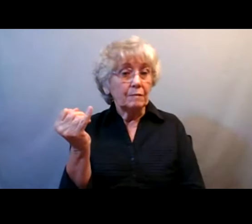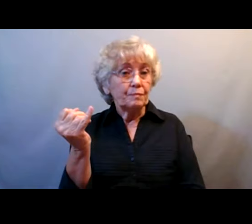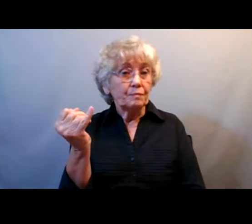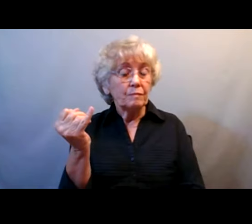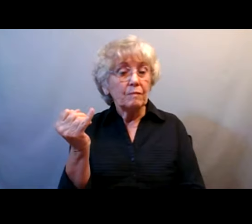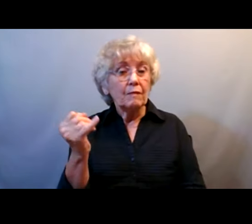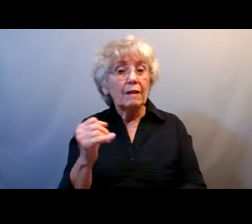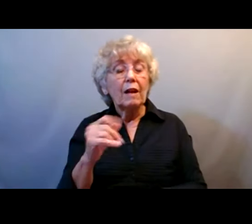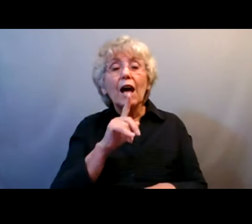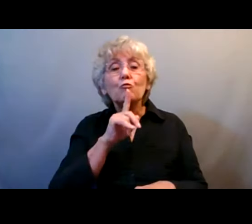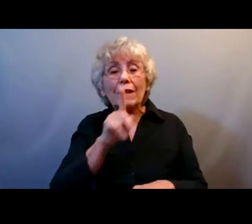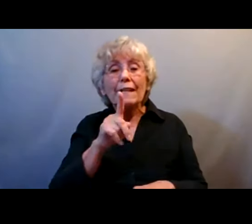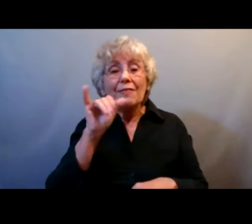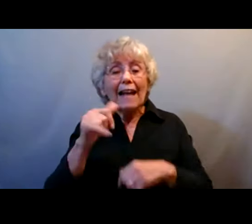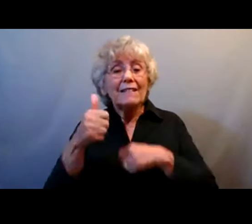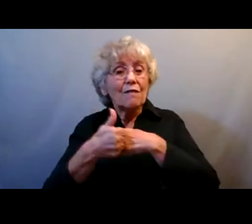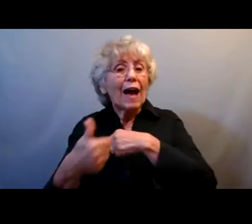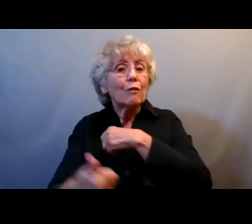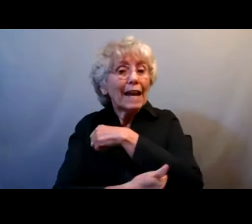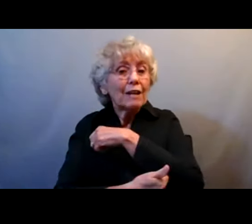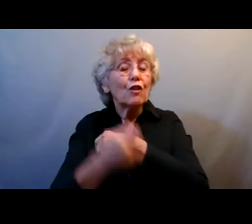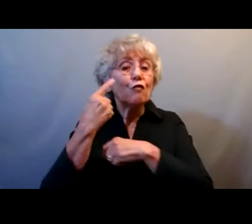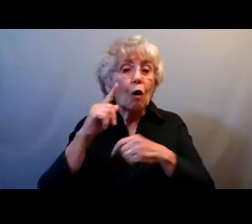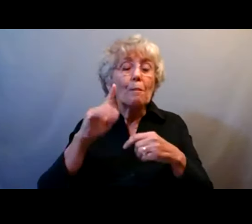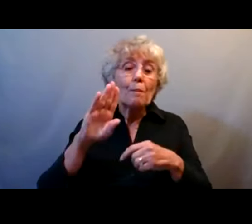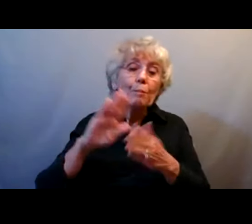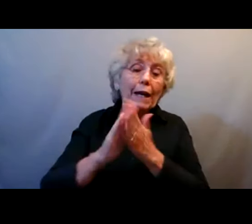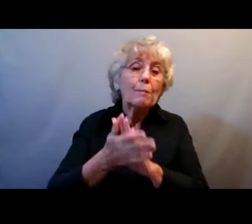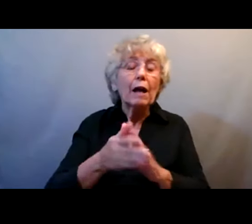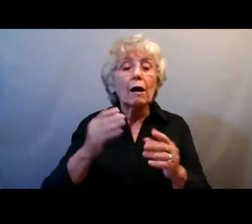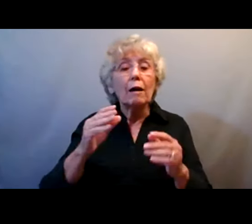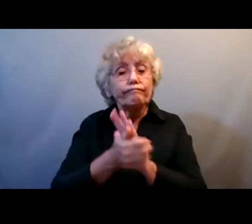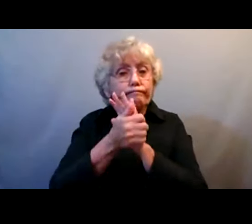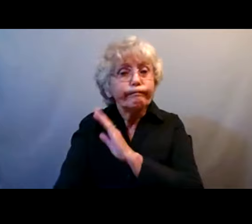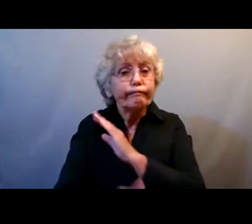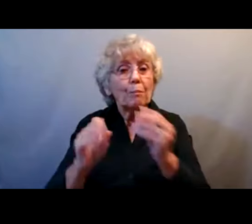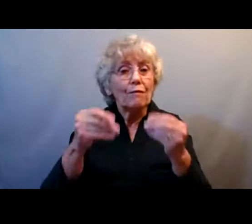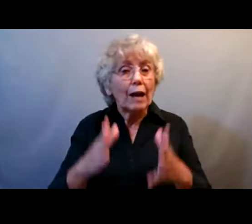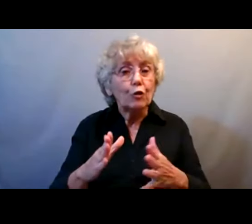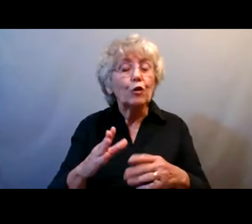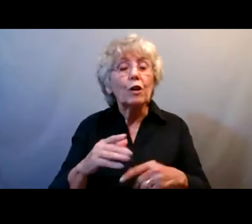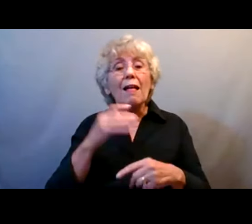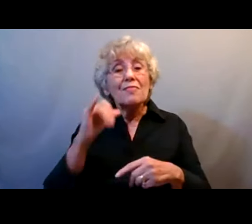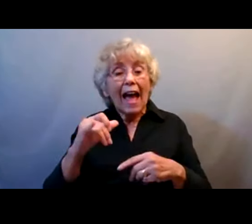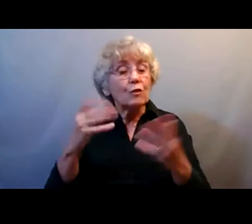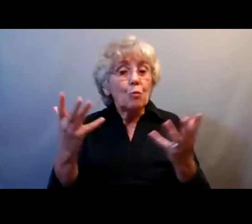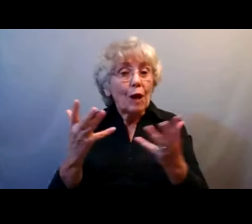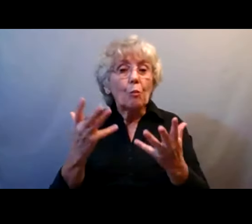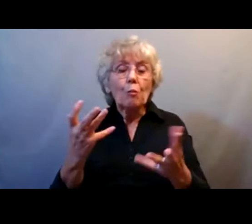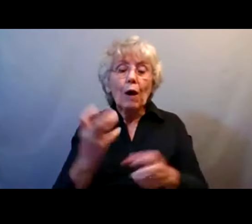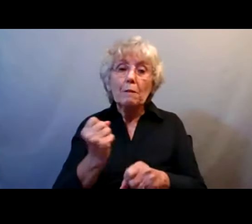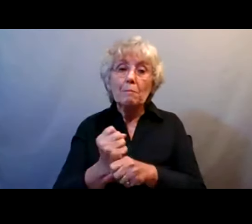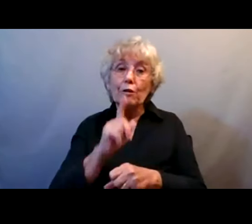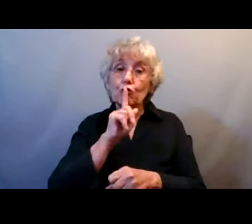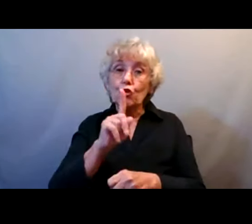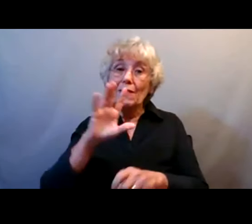of really the foundation of being a competent provider, that we want to ensure that the impact of our words is not